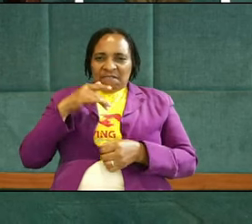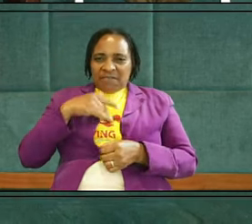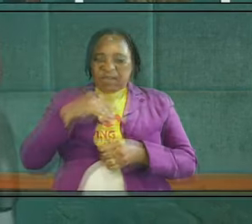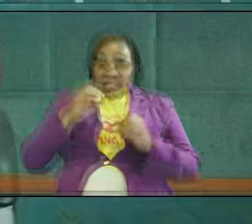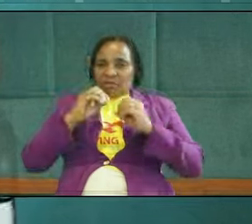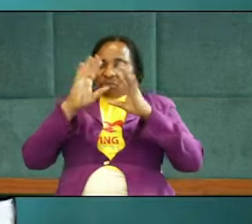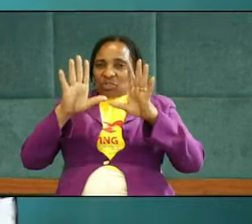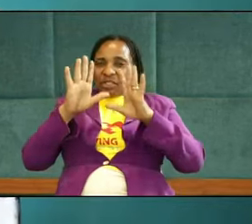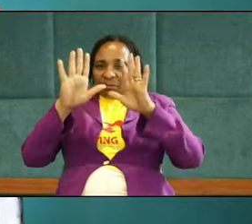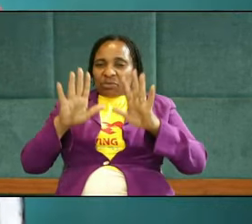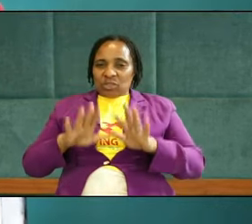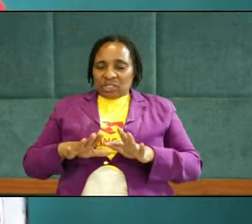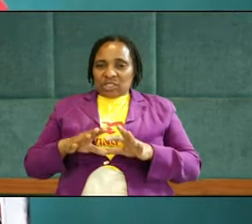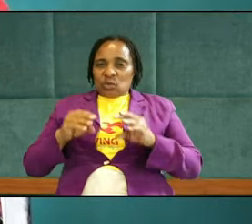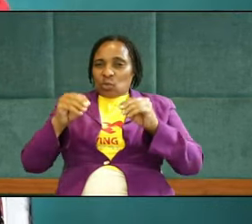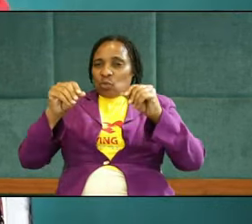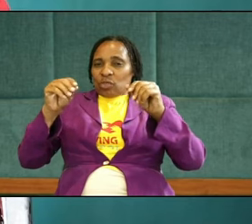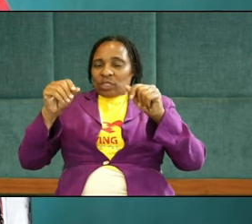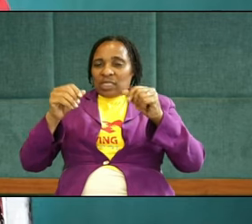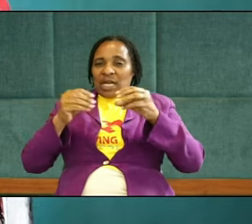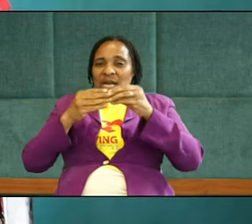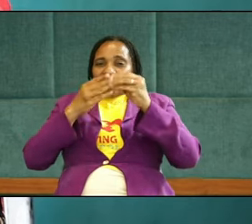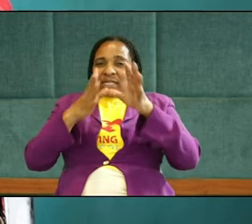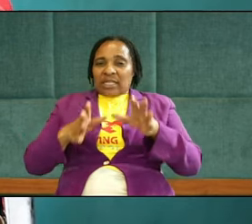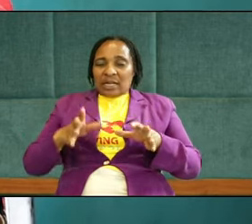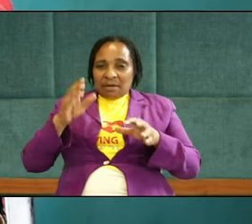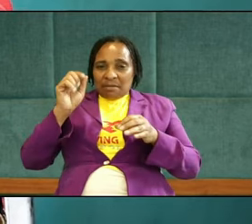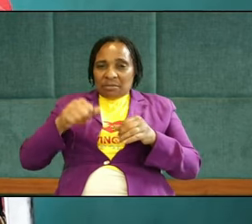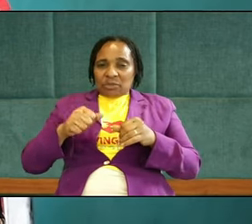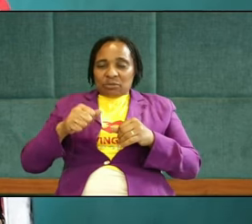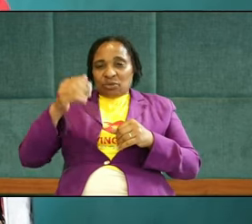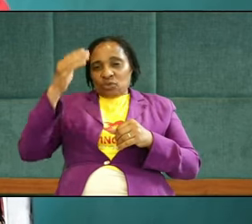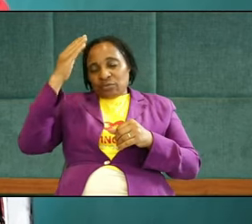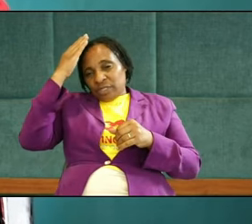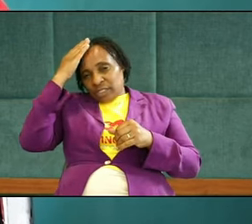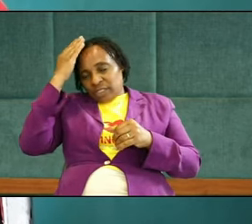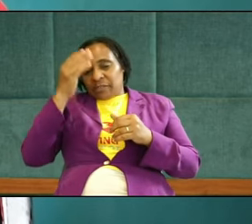the most important quality that a leader should have is humility